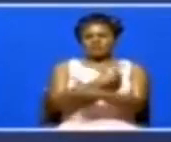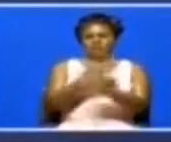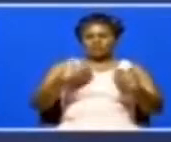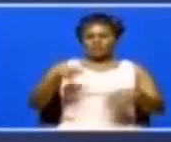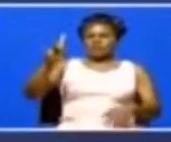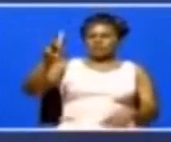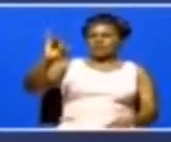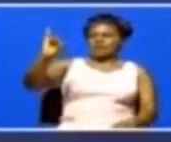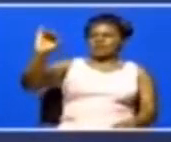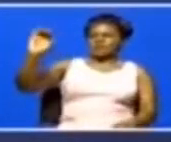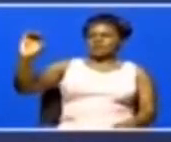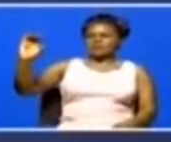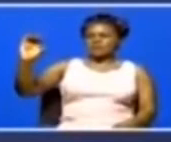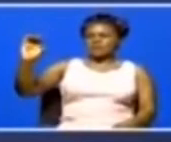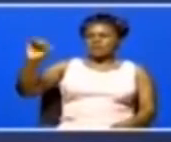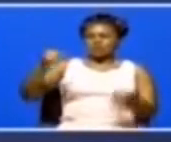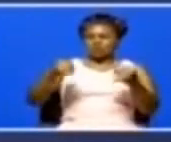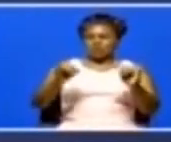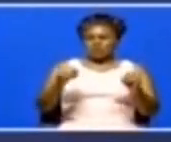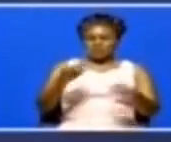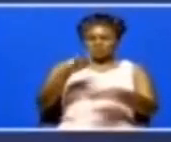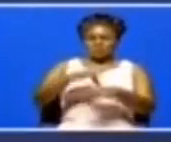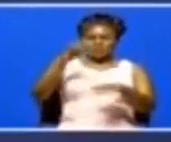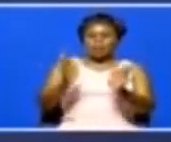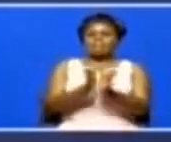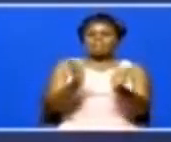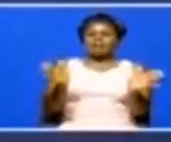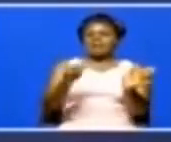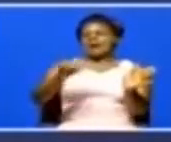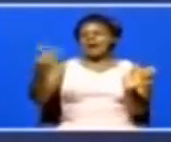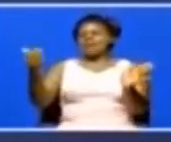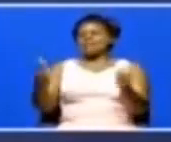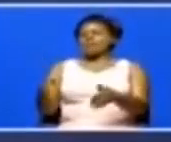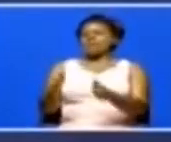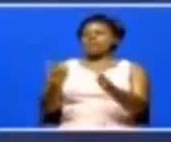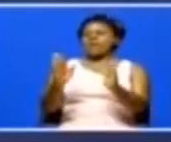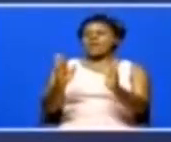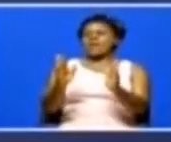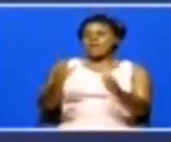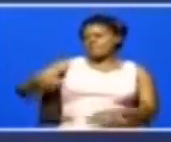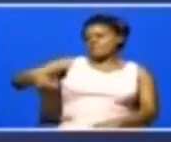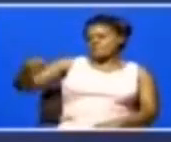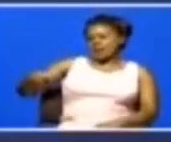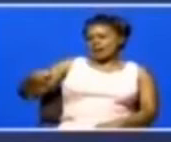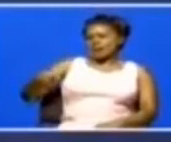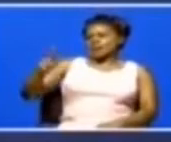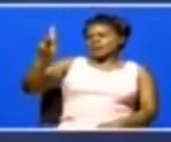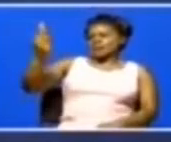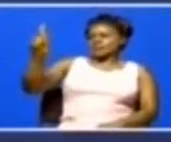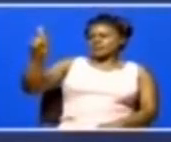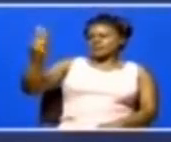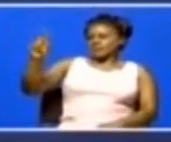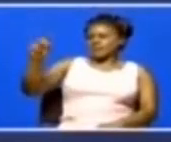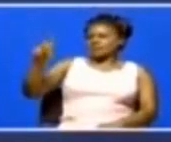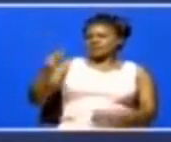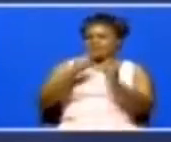in Nairobi to revamp efforts in sensitizing the public on alternative ways of packaging products. But as KTN's Timothy Otieno